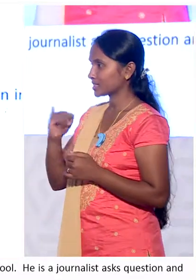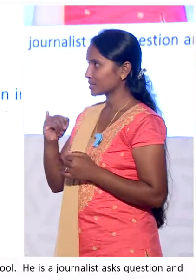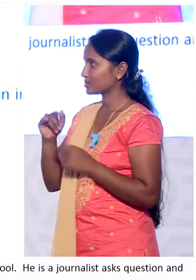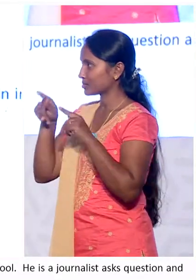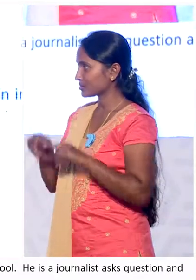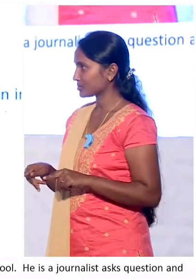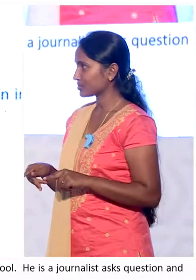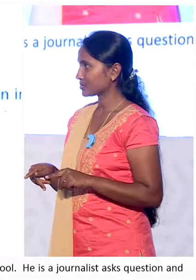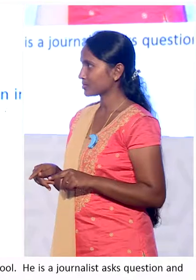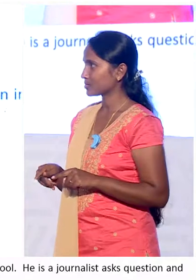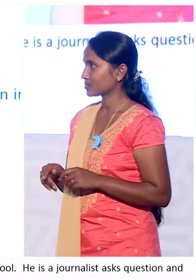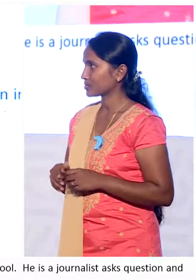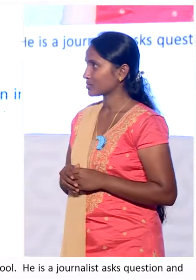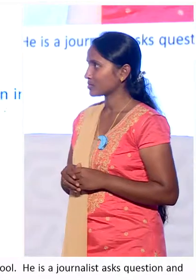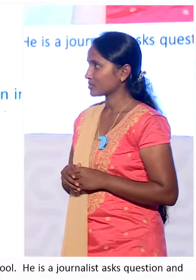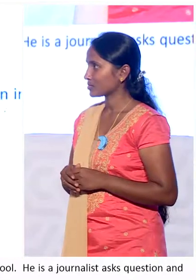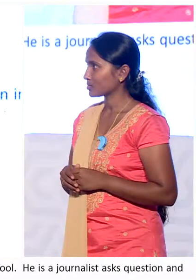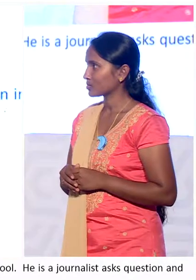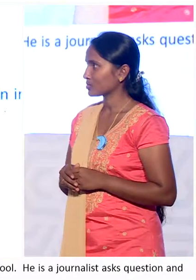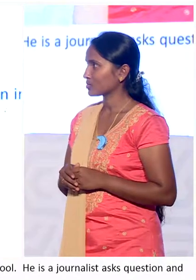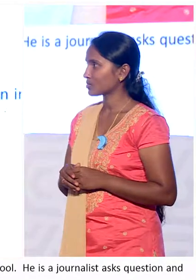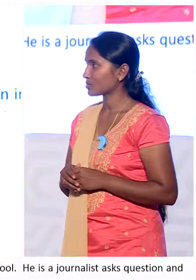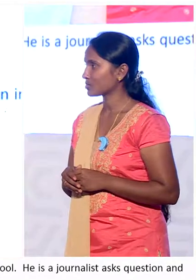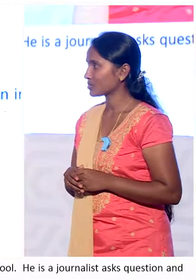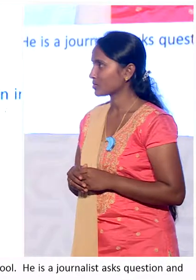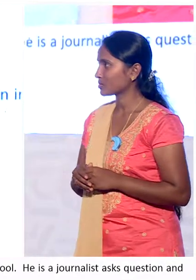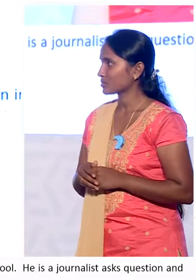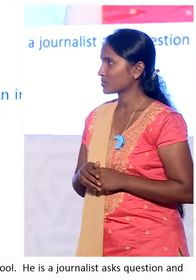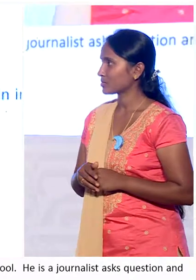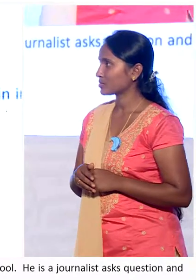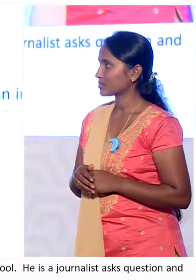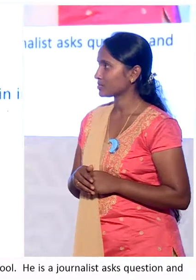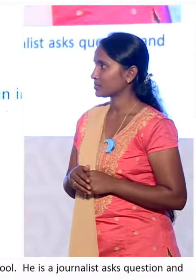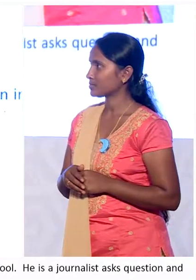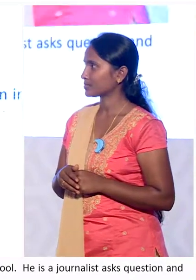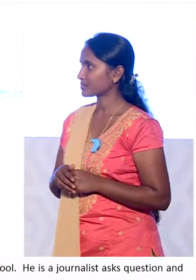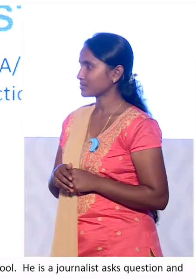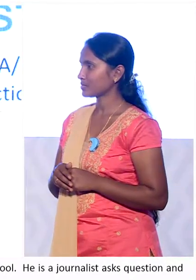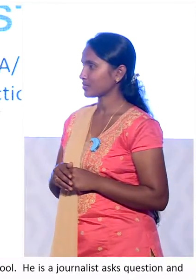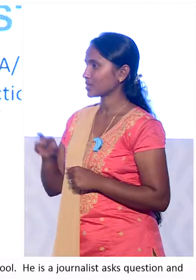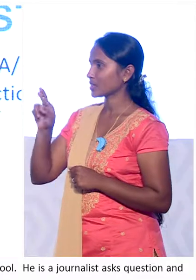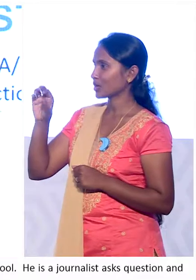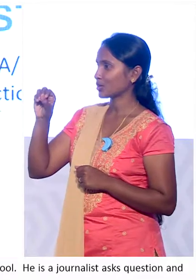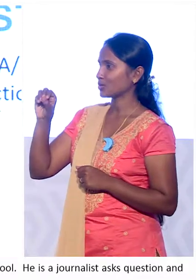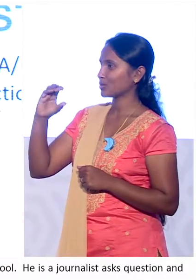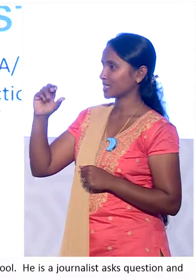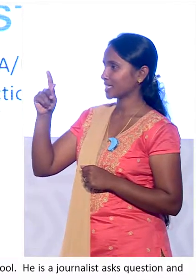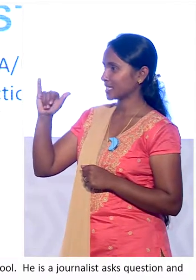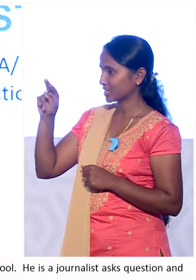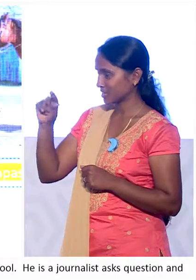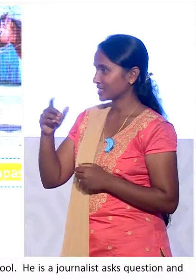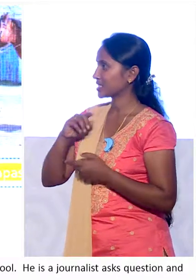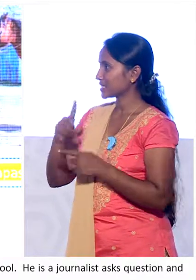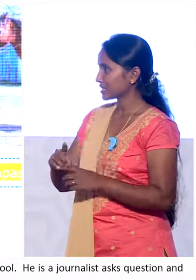who started life nonverbal, shitting his pants, rocking in a corner like my son, who sort